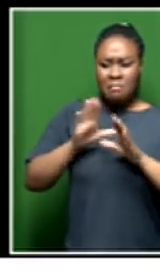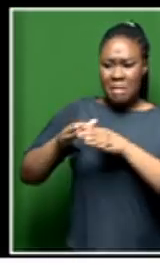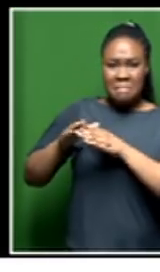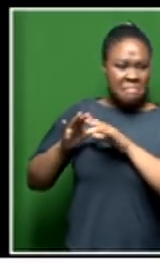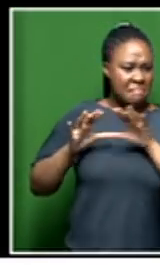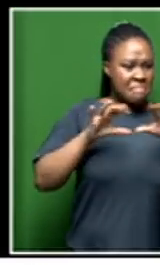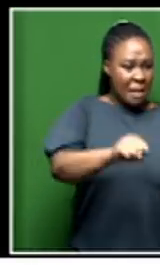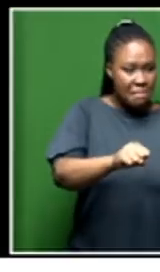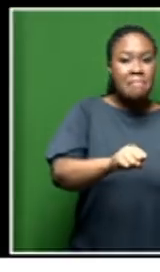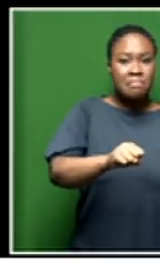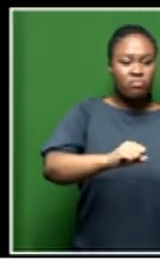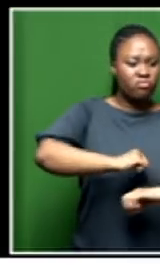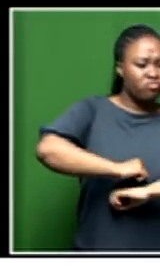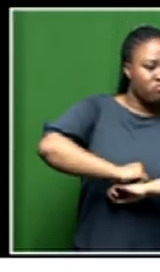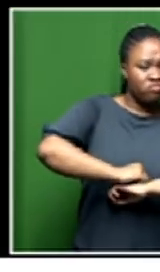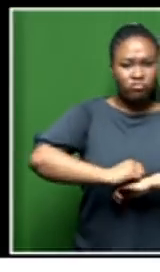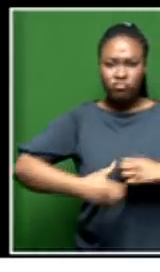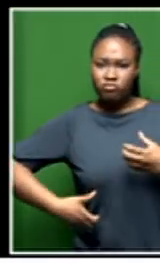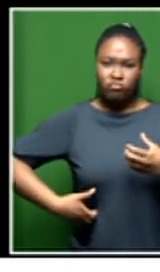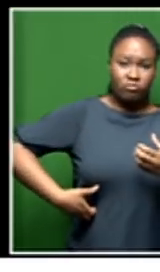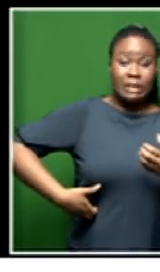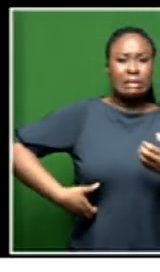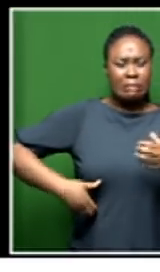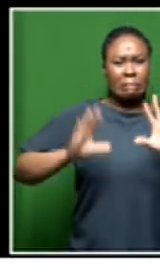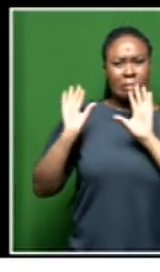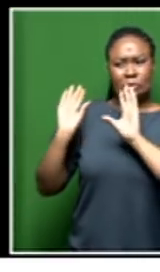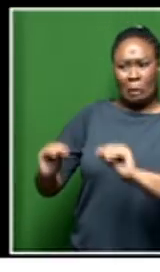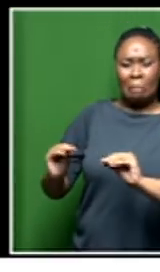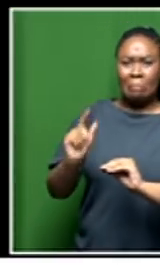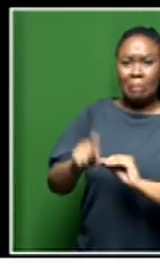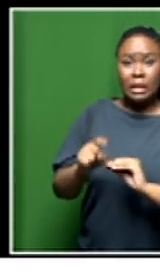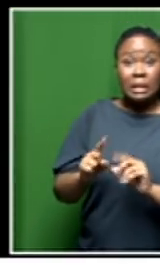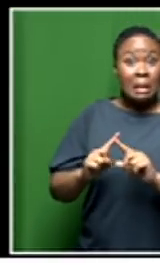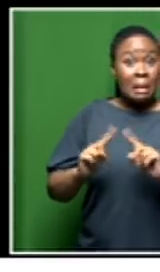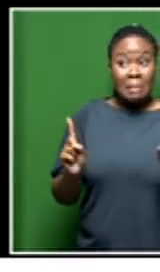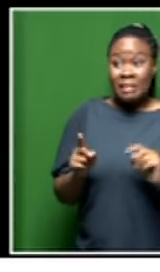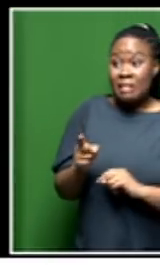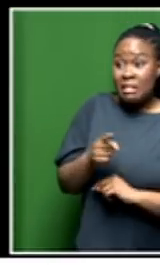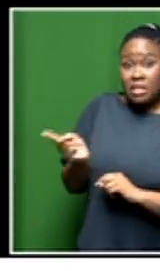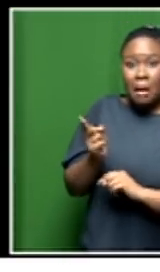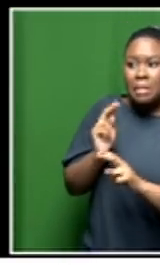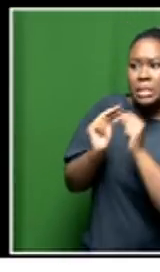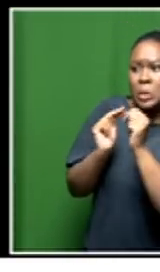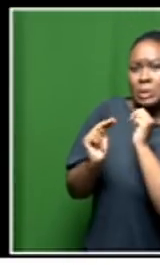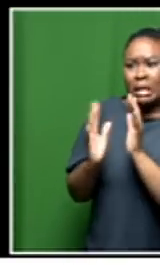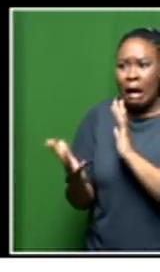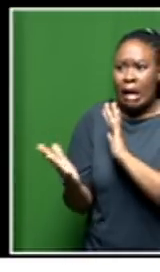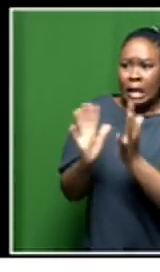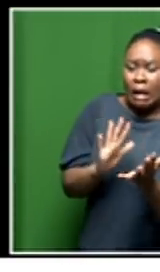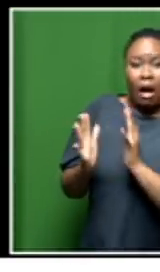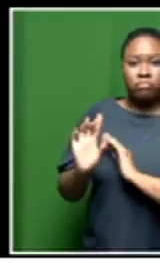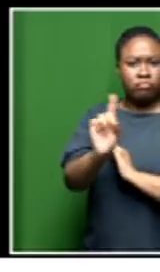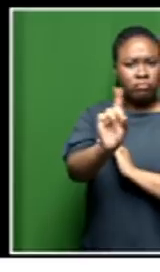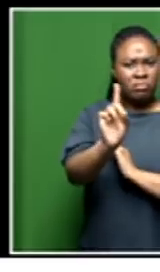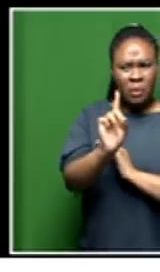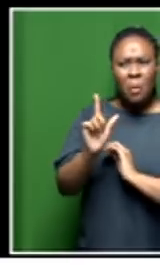Like what you have mentioned, we cannot legitimize them. If they are rebel leaders, they cannot even be negotiated. Yeah. American history